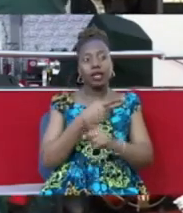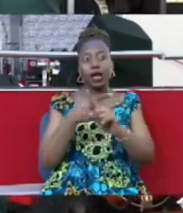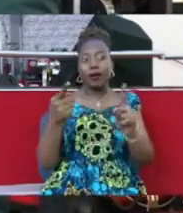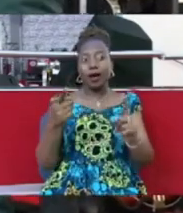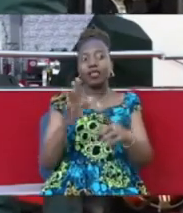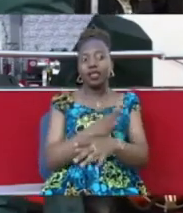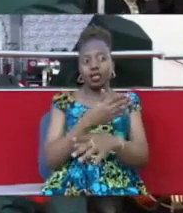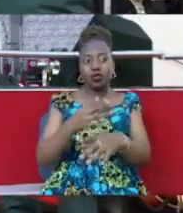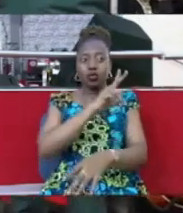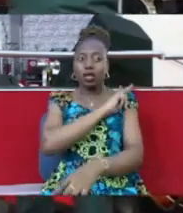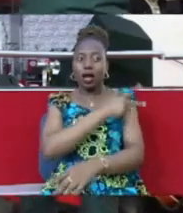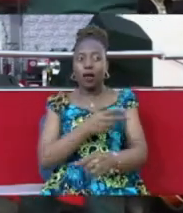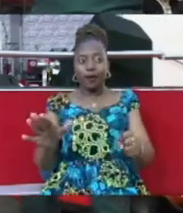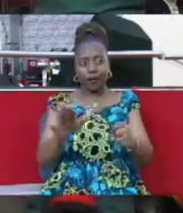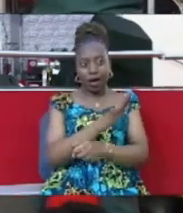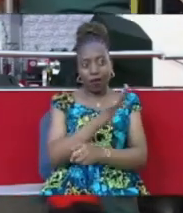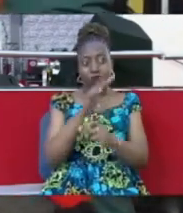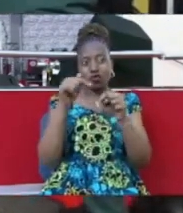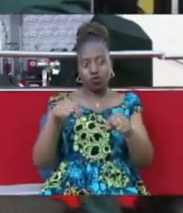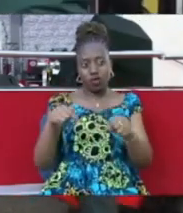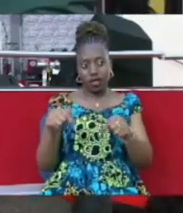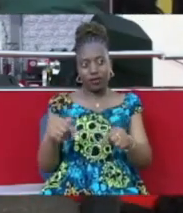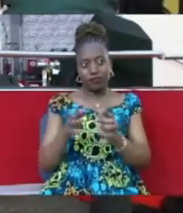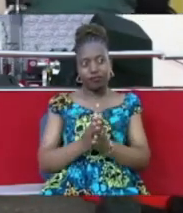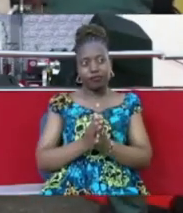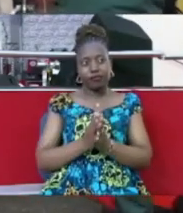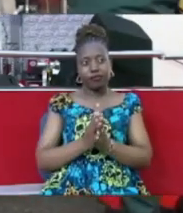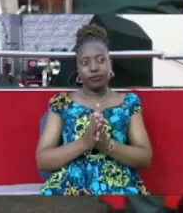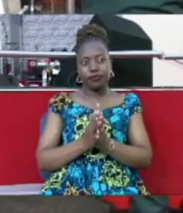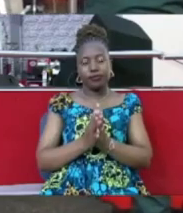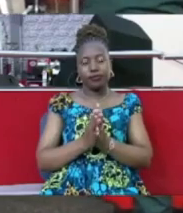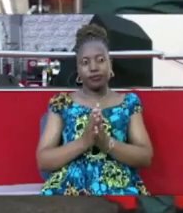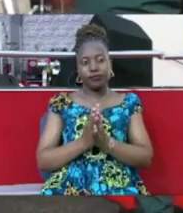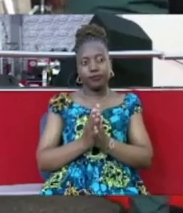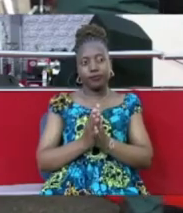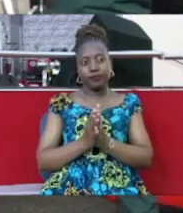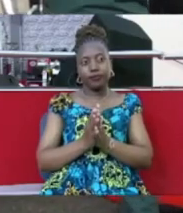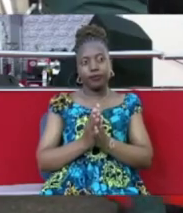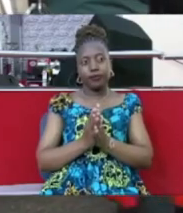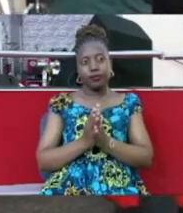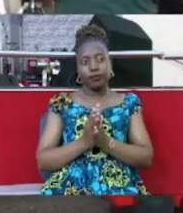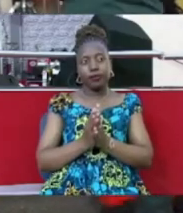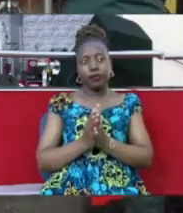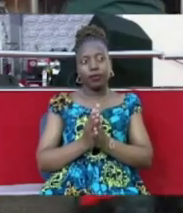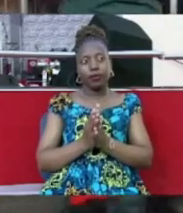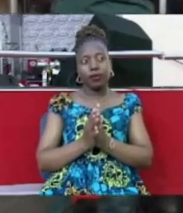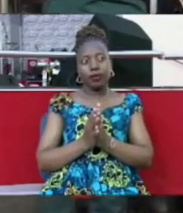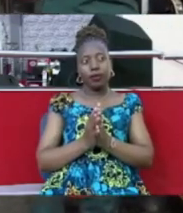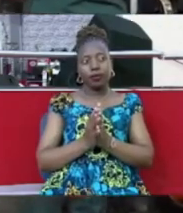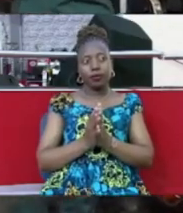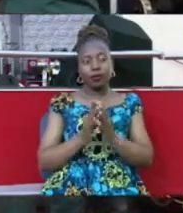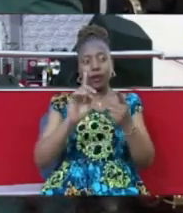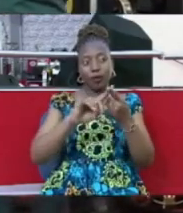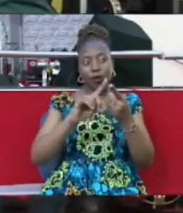Na niposa kuna nyimbo ambazo ziliimbwa kale sana, lakini bado zikiimbwa wakati huu ziko na uwezo na nguvu. Blessed assurance, Jesus is